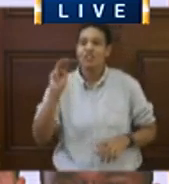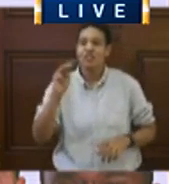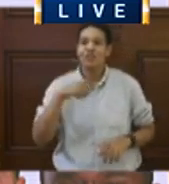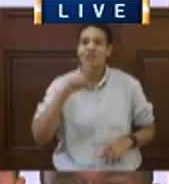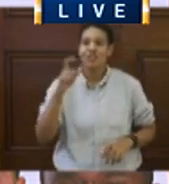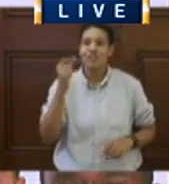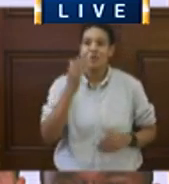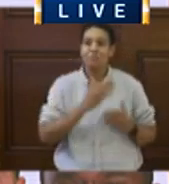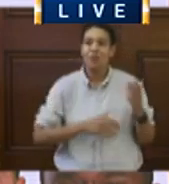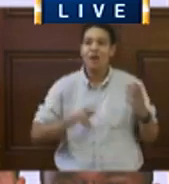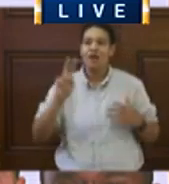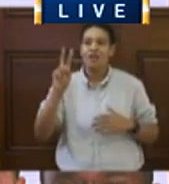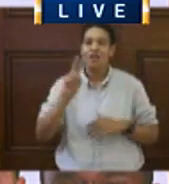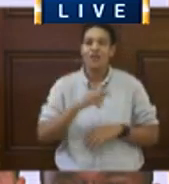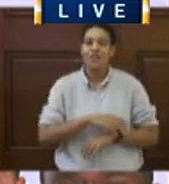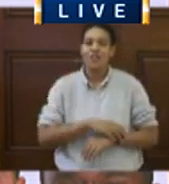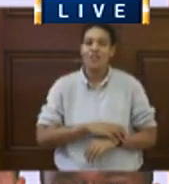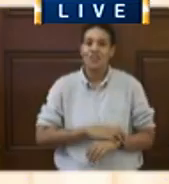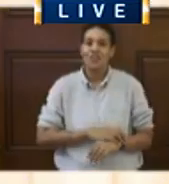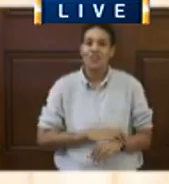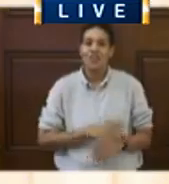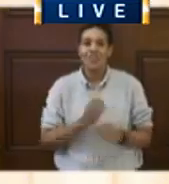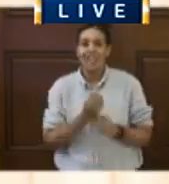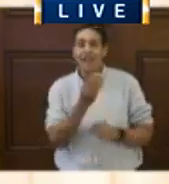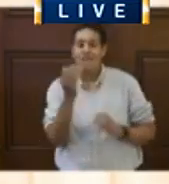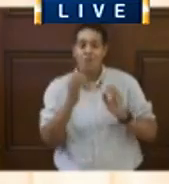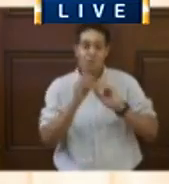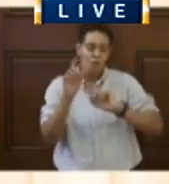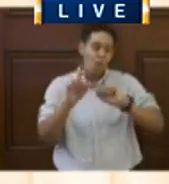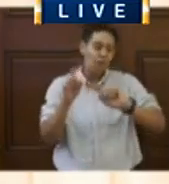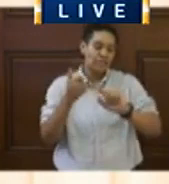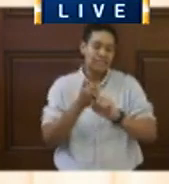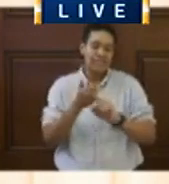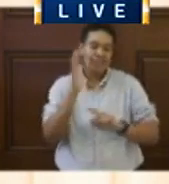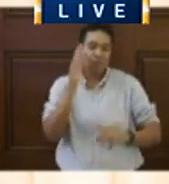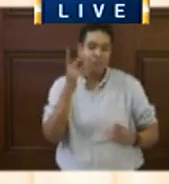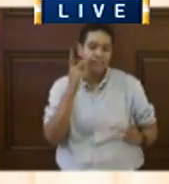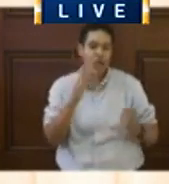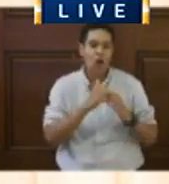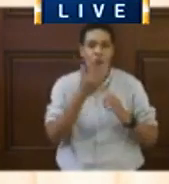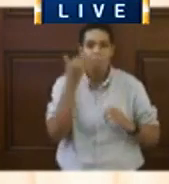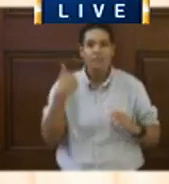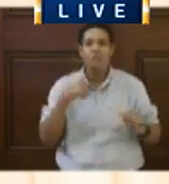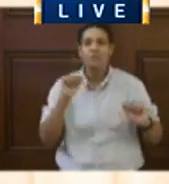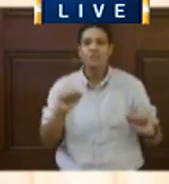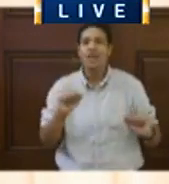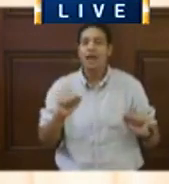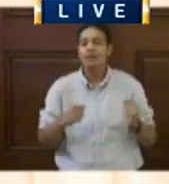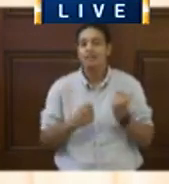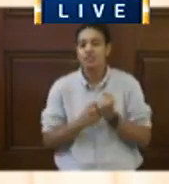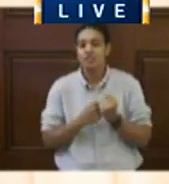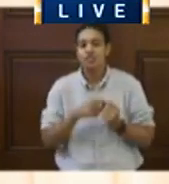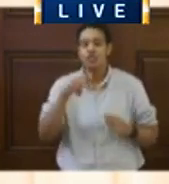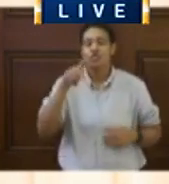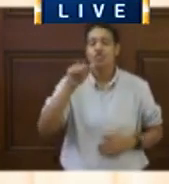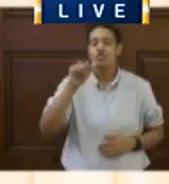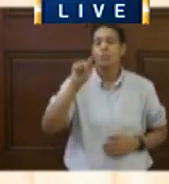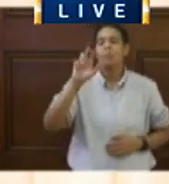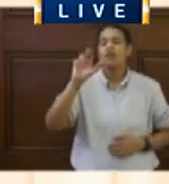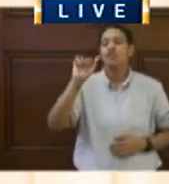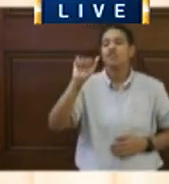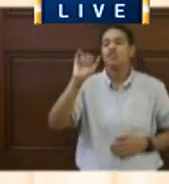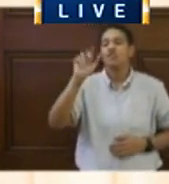2? I think we can take a few more, and then we see how best we can integrate. So Patricia Hamilton